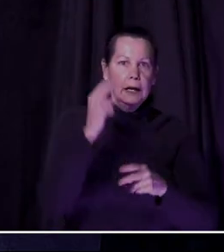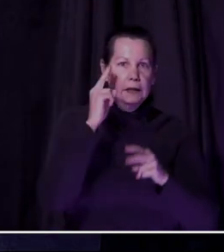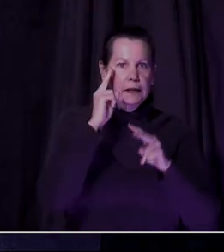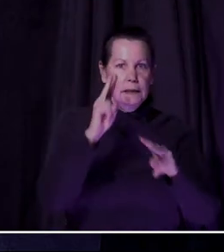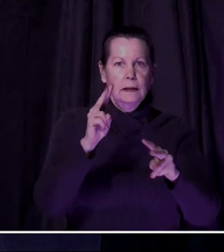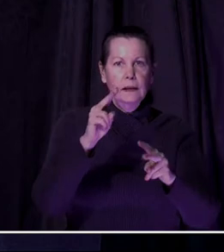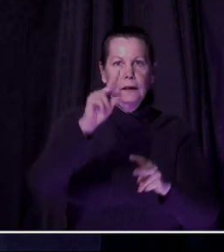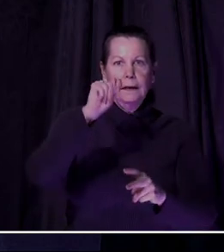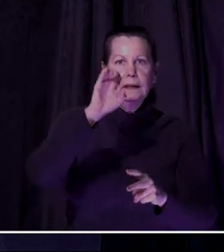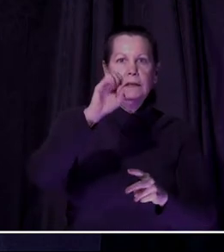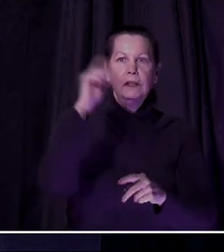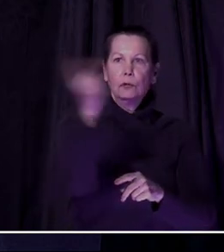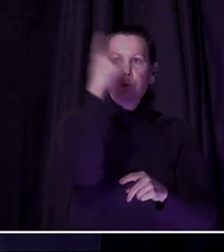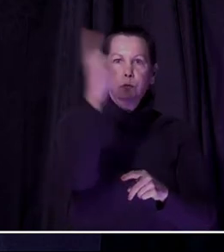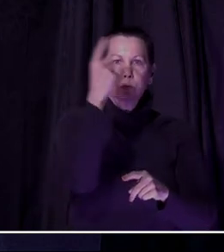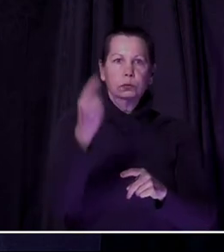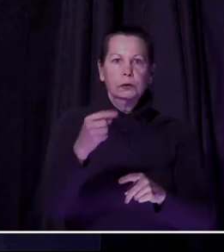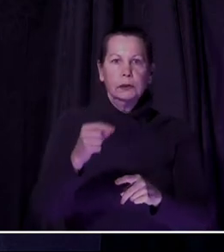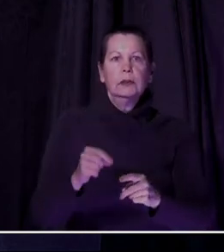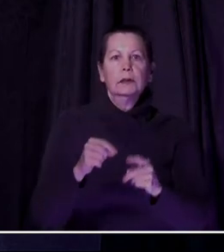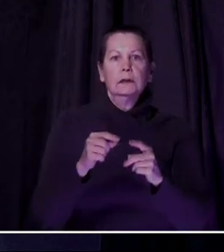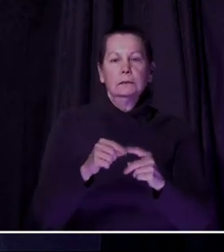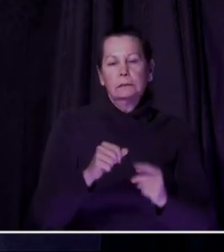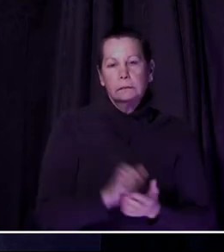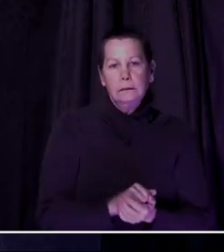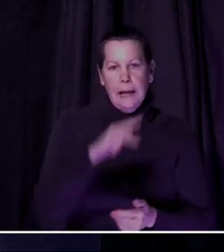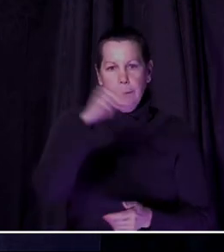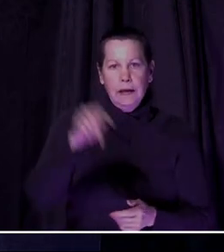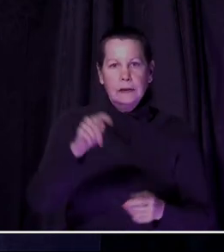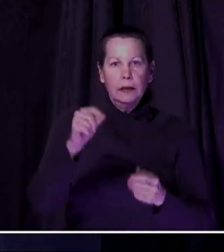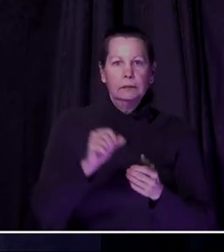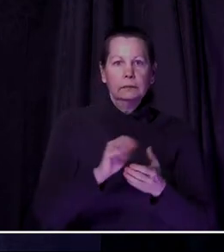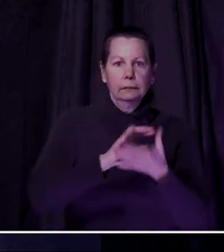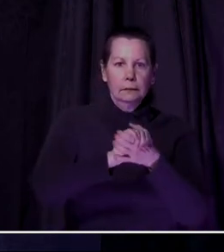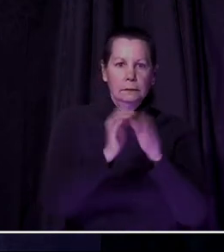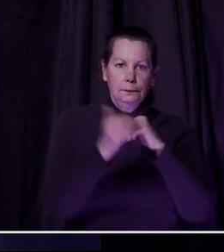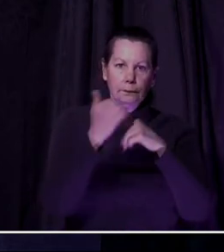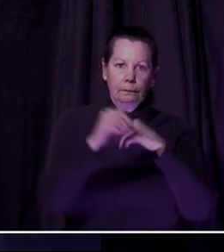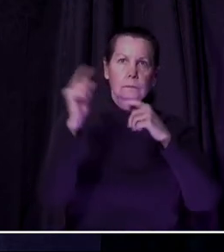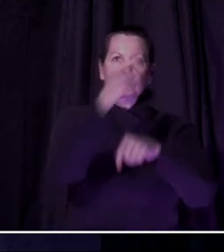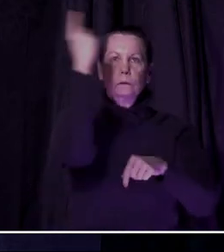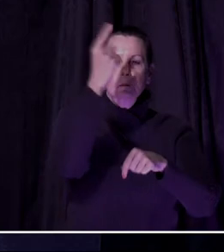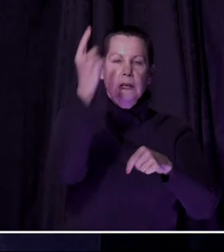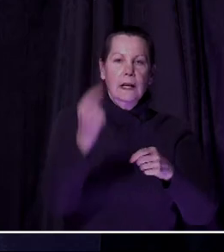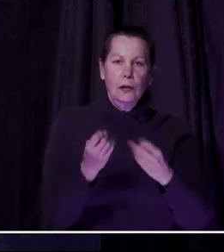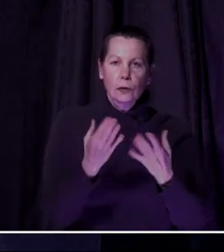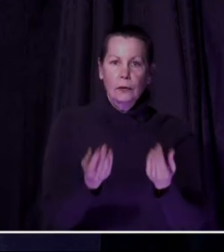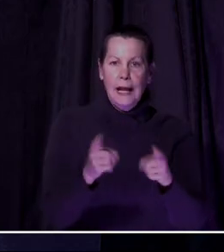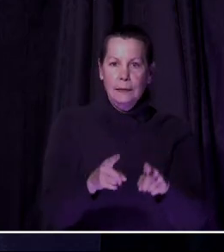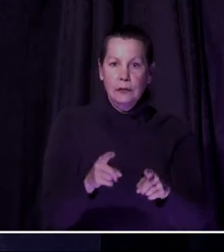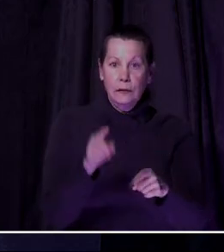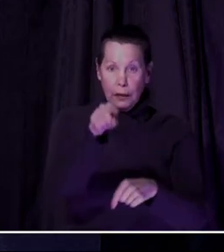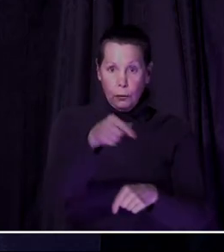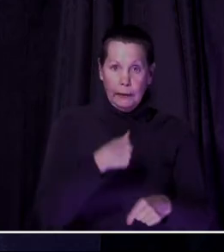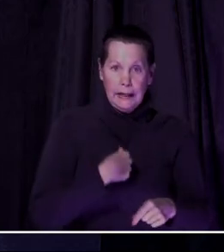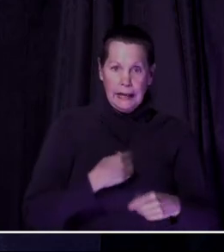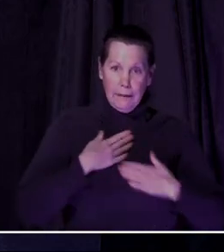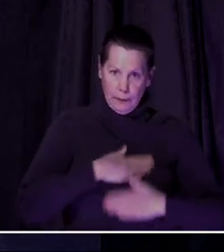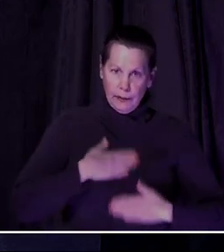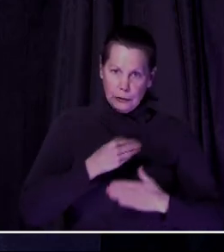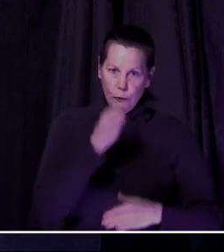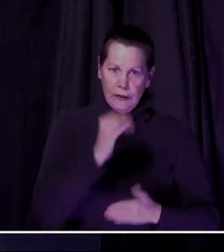just guys twirling that pizza. That dough goes through a whole lot so that you and I can have the pleasure of eating